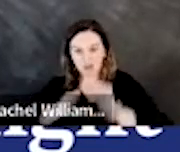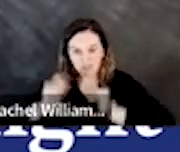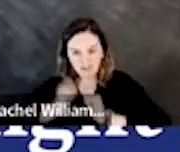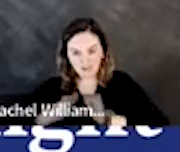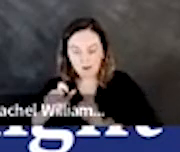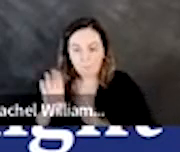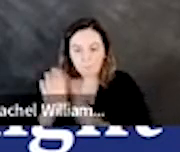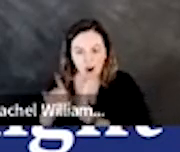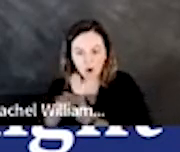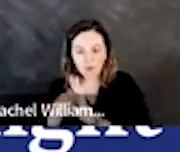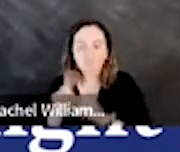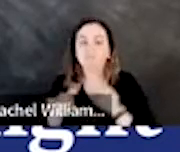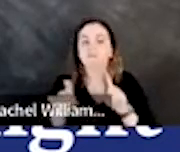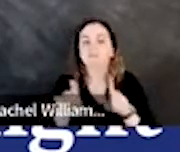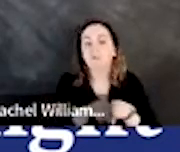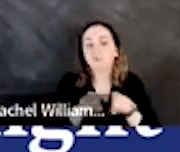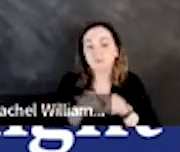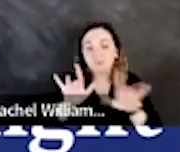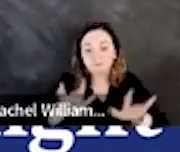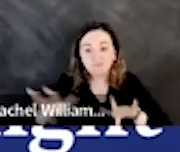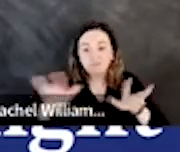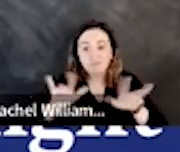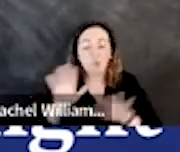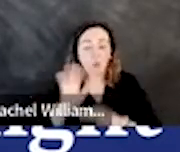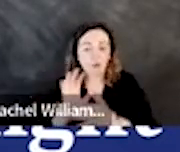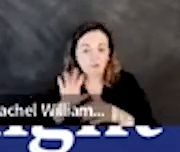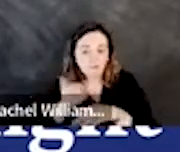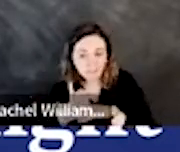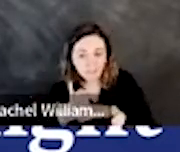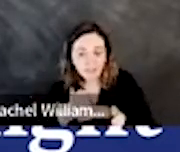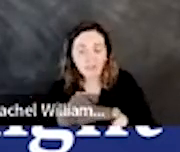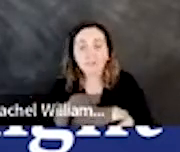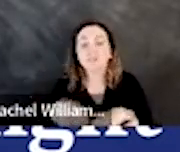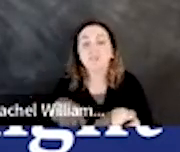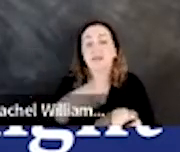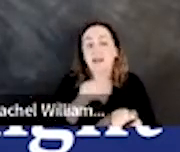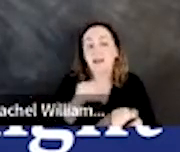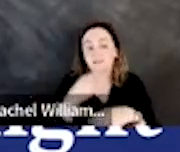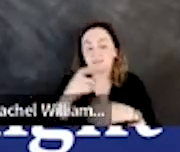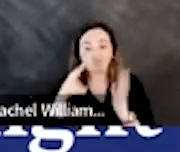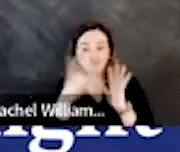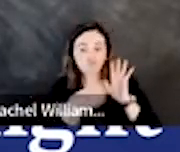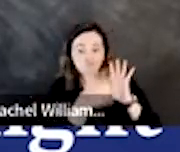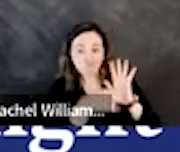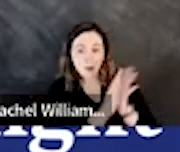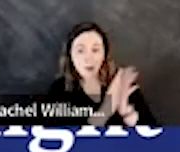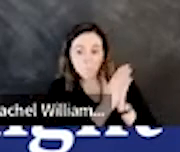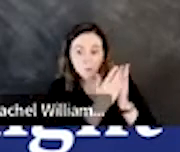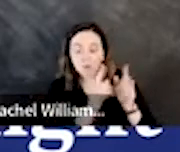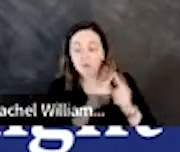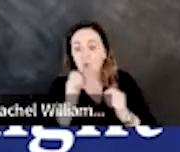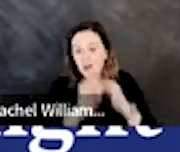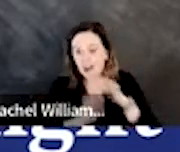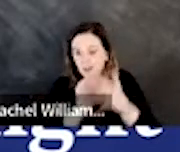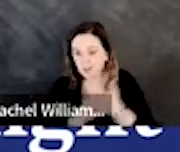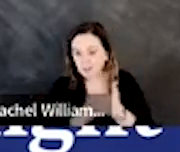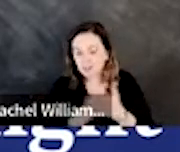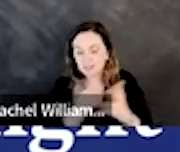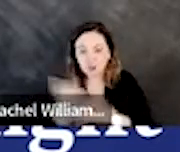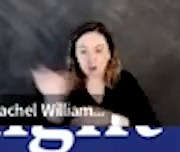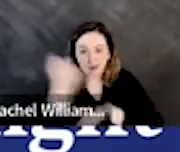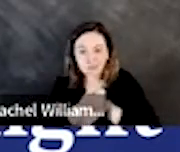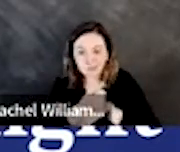recording videos of students reading books for elementary kids during remote learning, and participating in the Social Issues